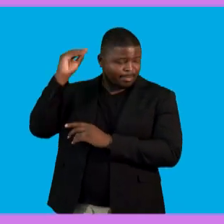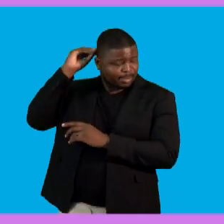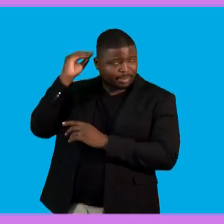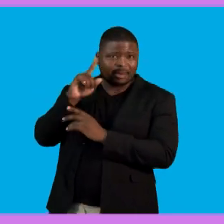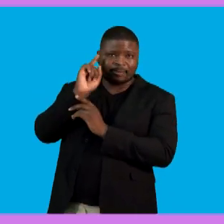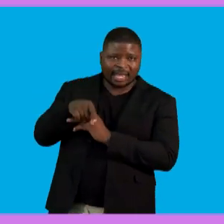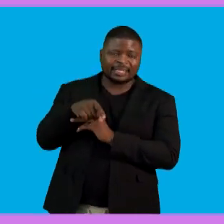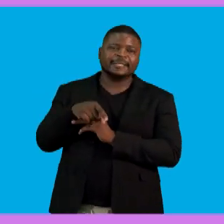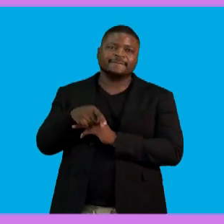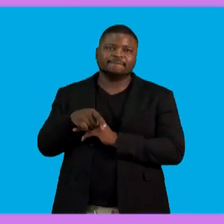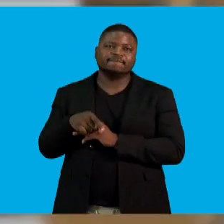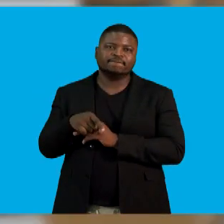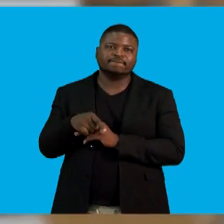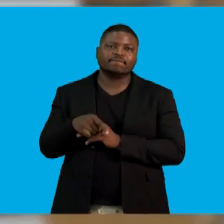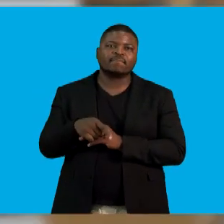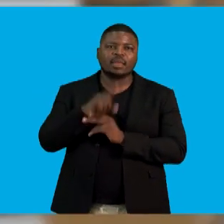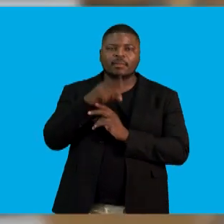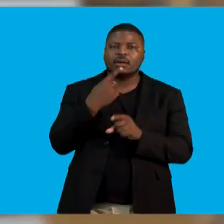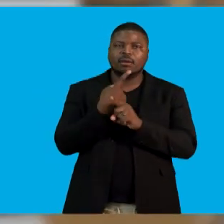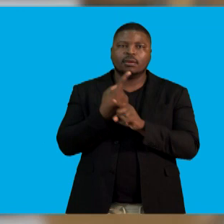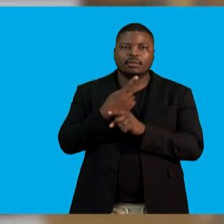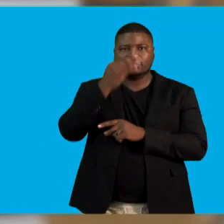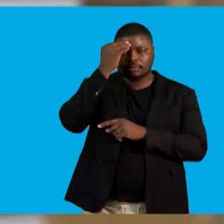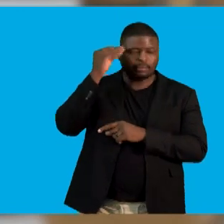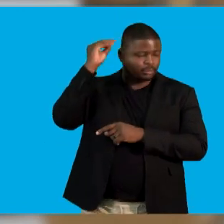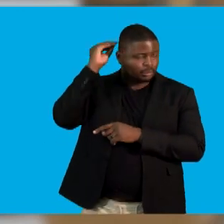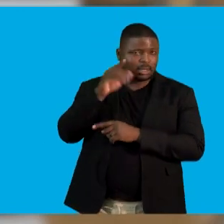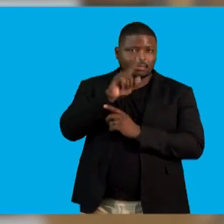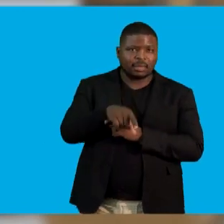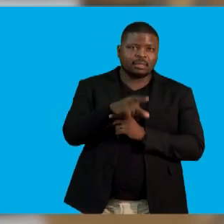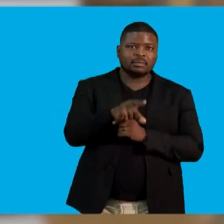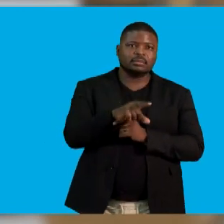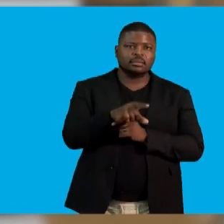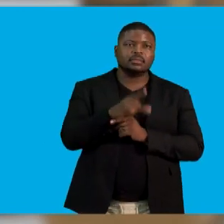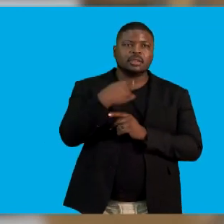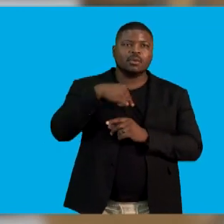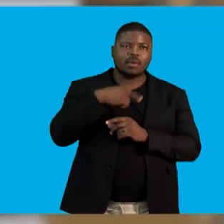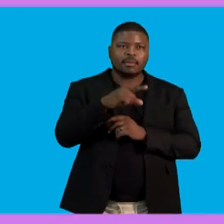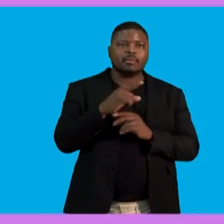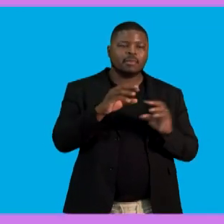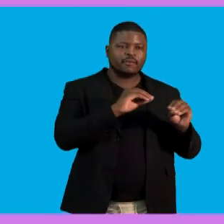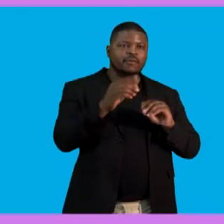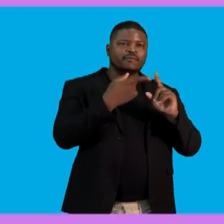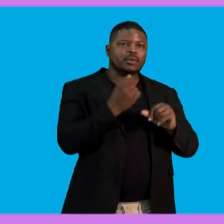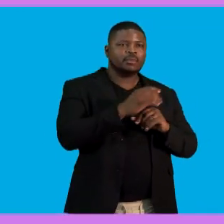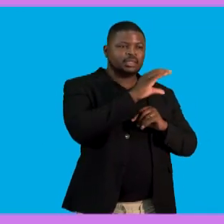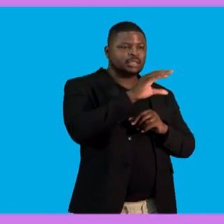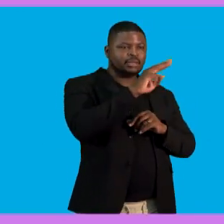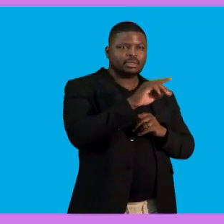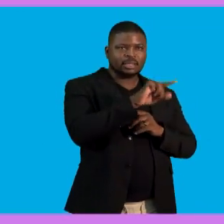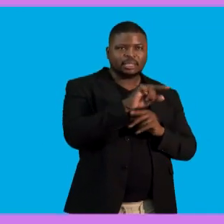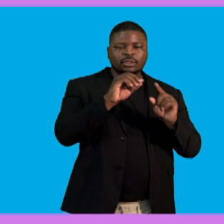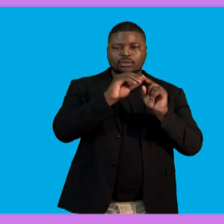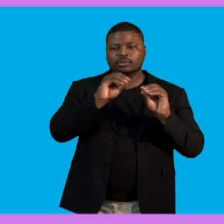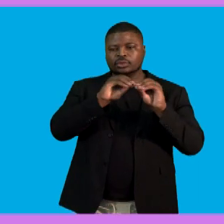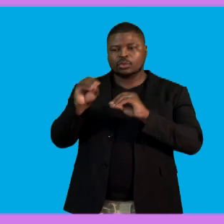can easily remember how do I move from a certain unit to another. So now we are moving from centimeters, here is our centimeters,